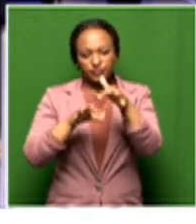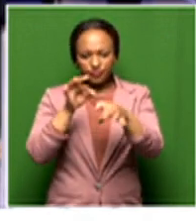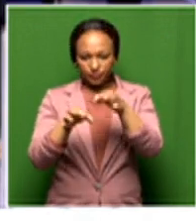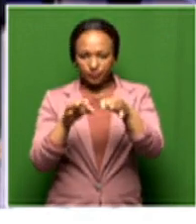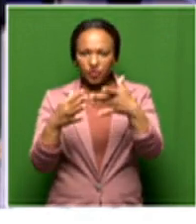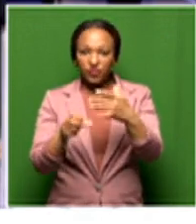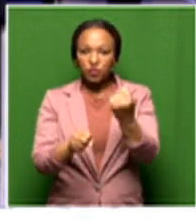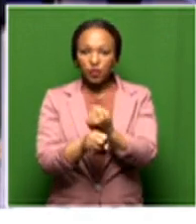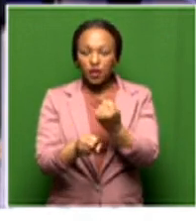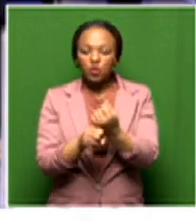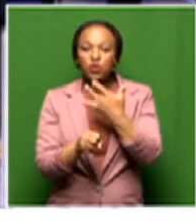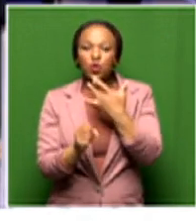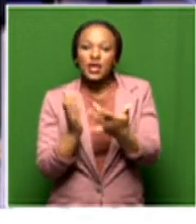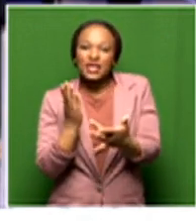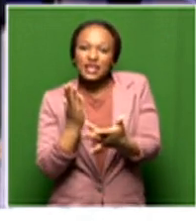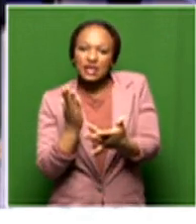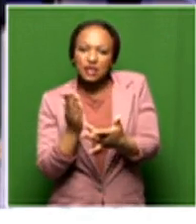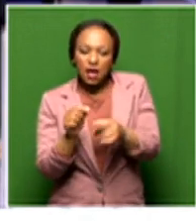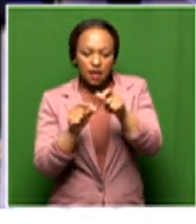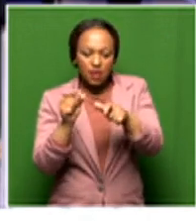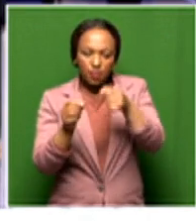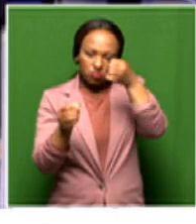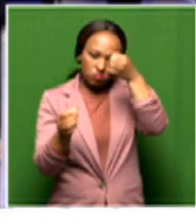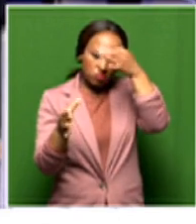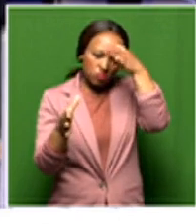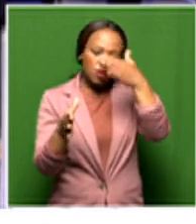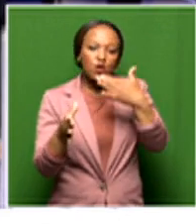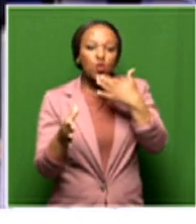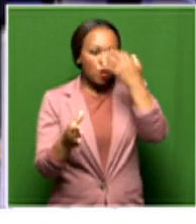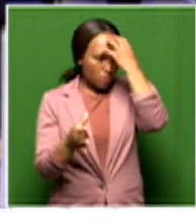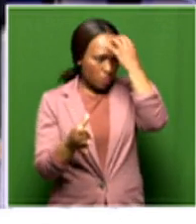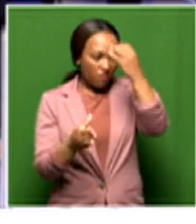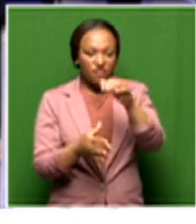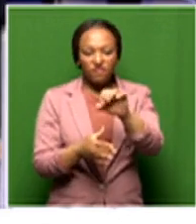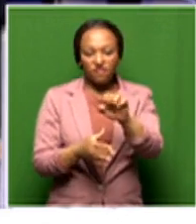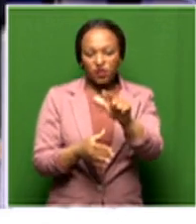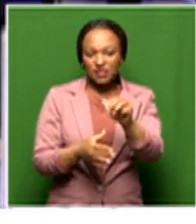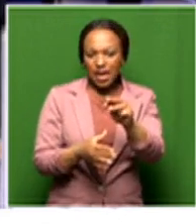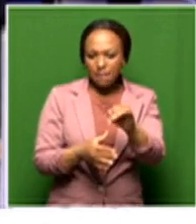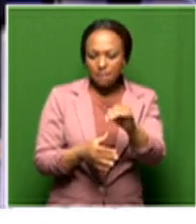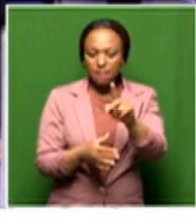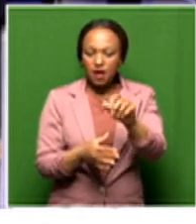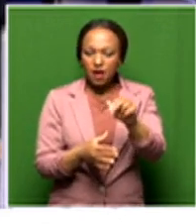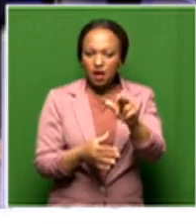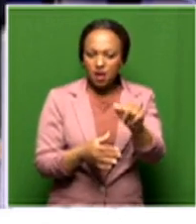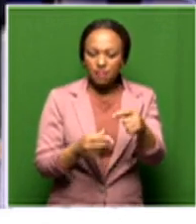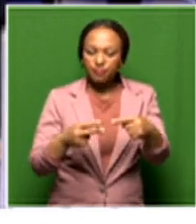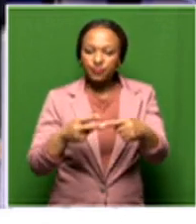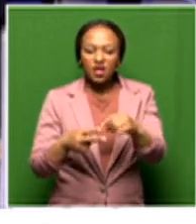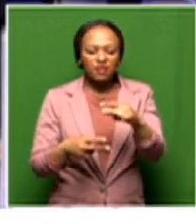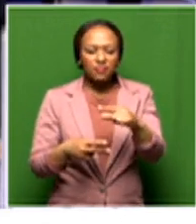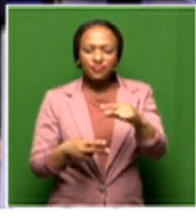extensively with technical experts, the likes of Prof. Salim Karim, the likes of Glenda